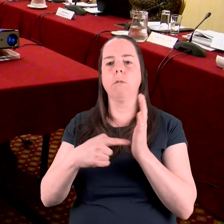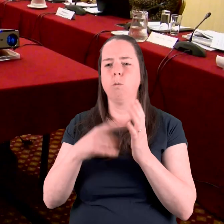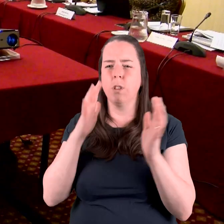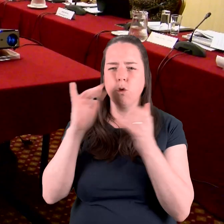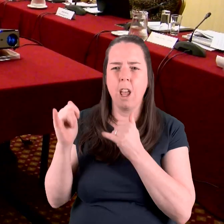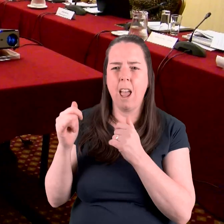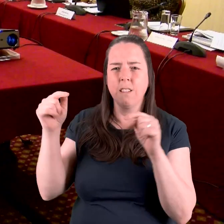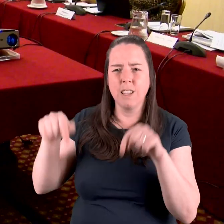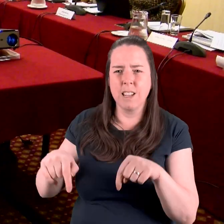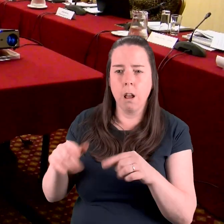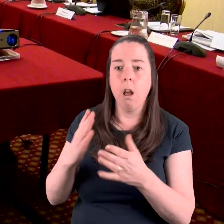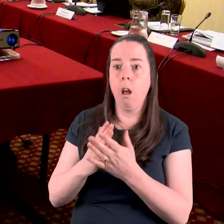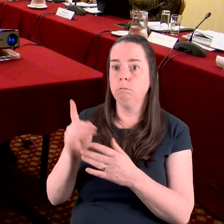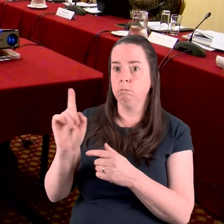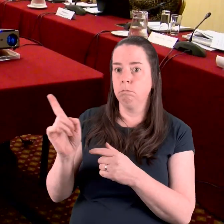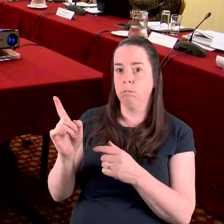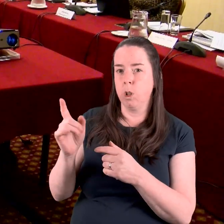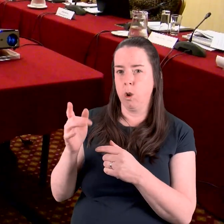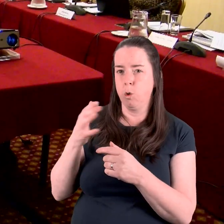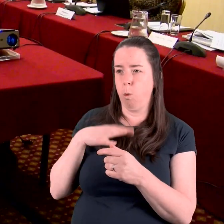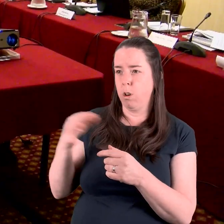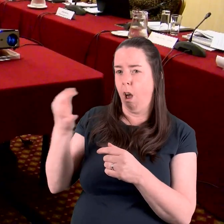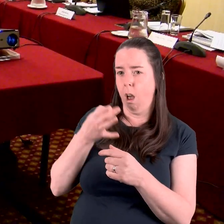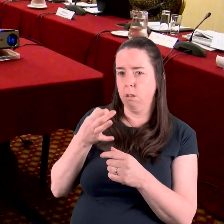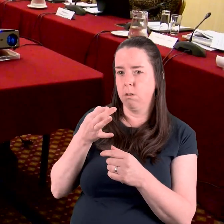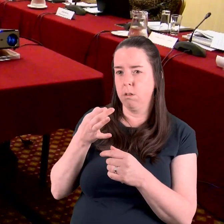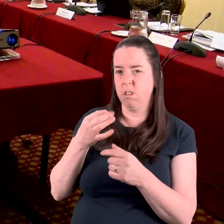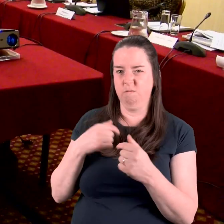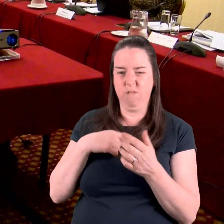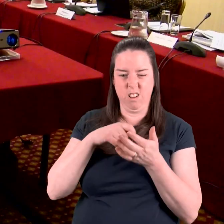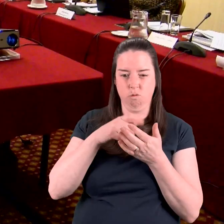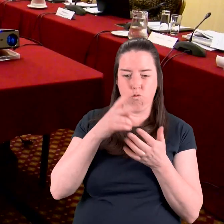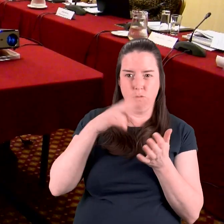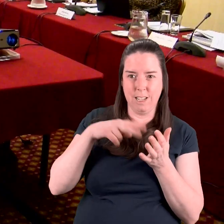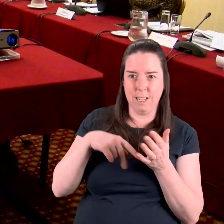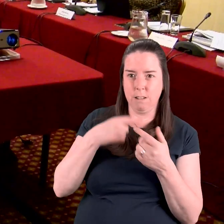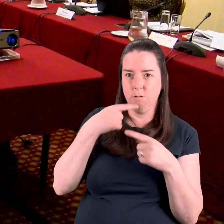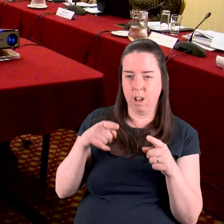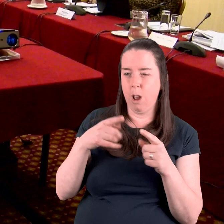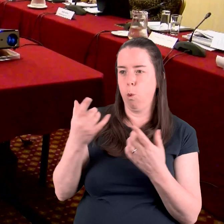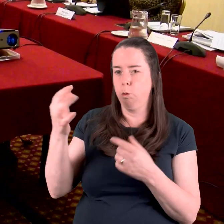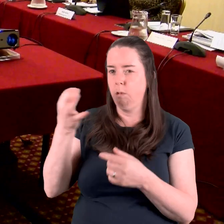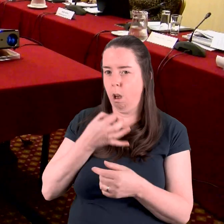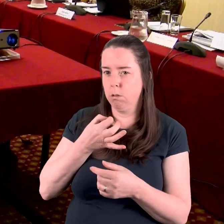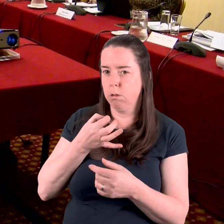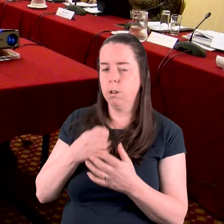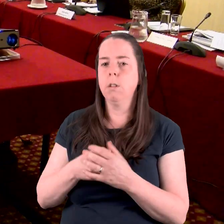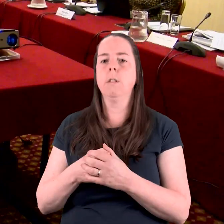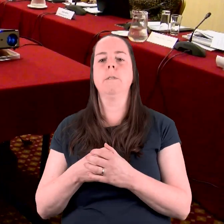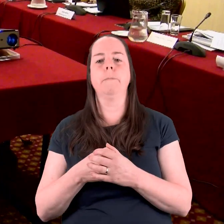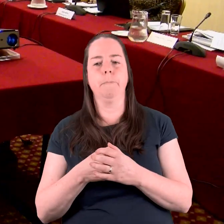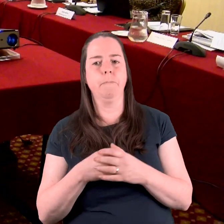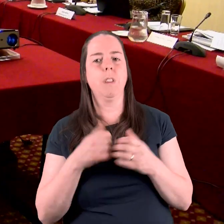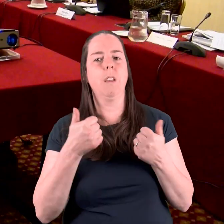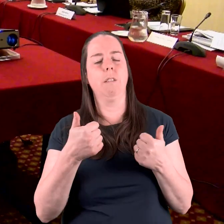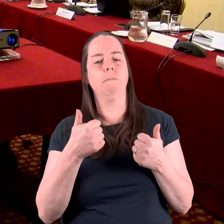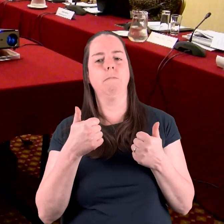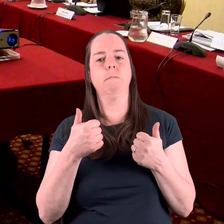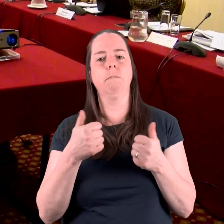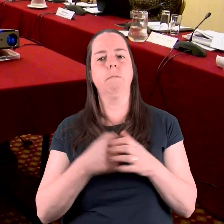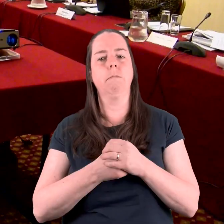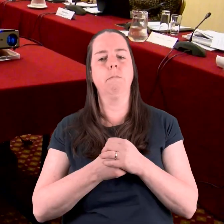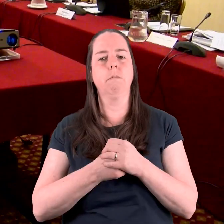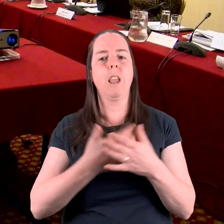Ale Gelbert. I will just check whether Ale is actually in the... Oh, there you are. Would you like to ask your question rather than me reading it out?